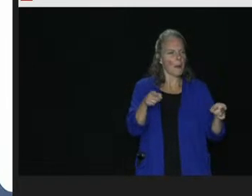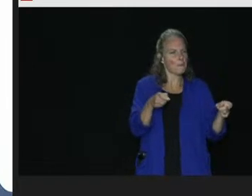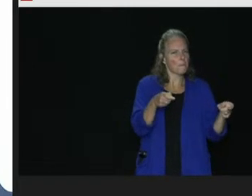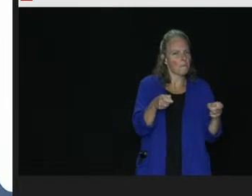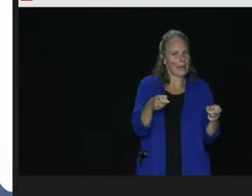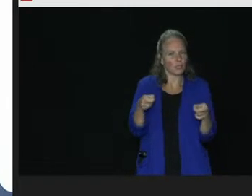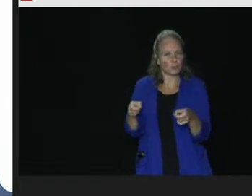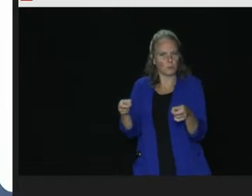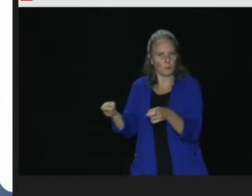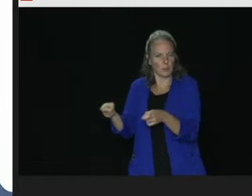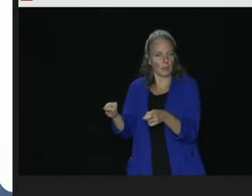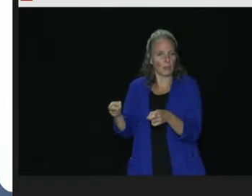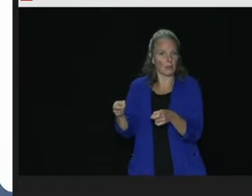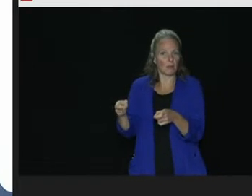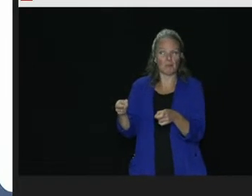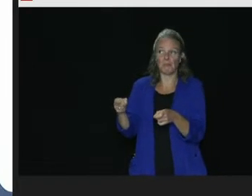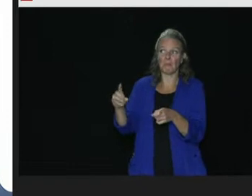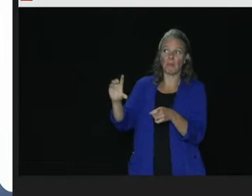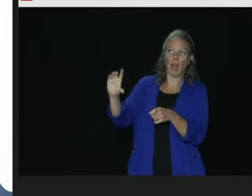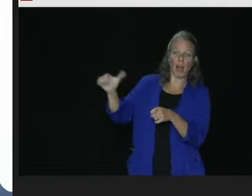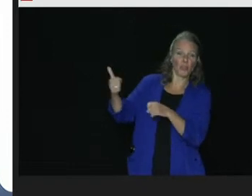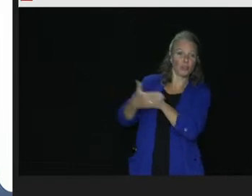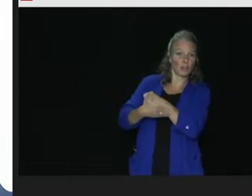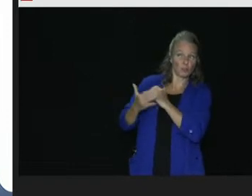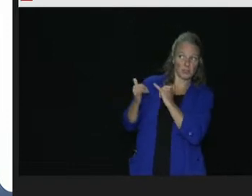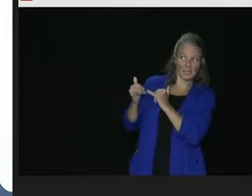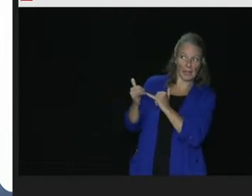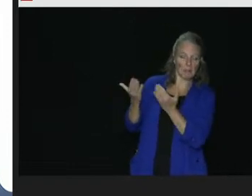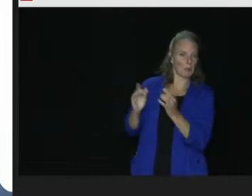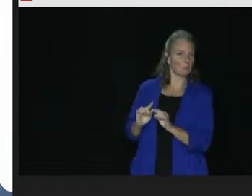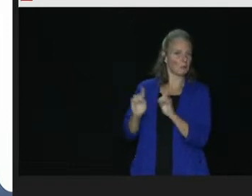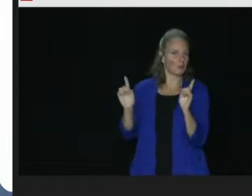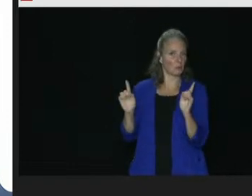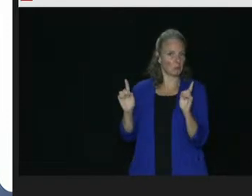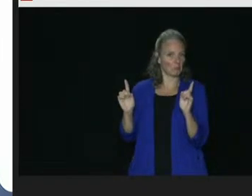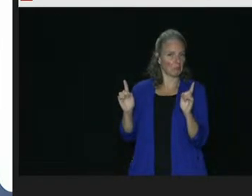the same case in other countries of the world.